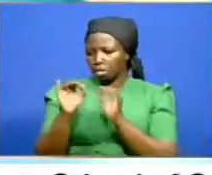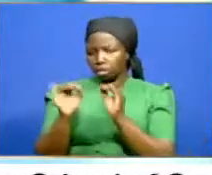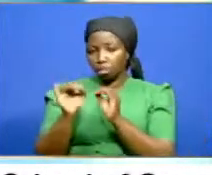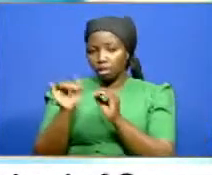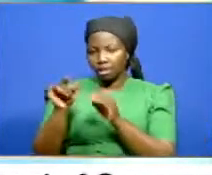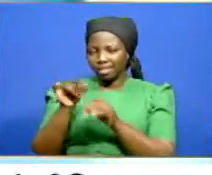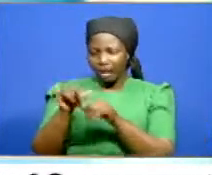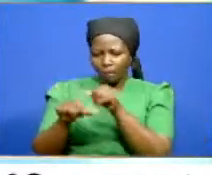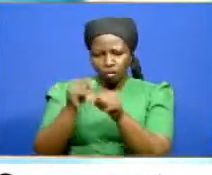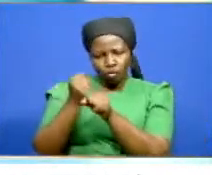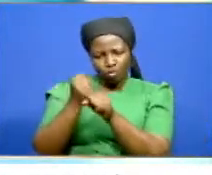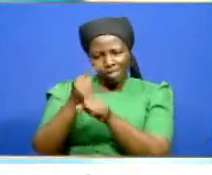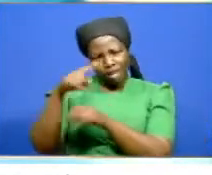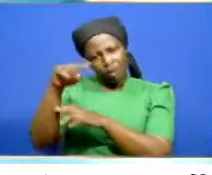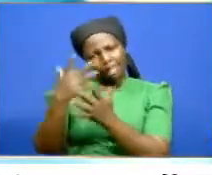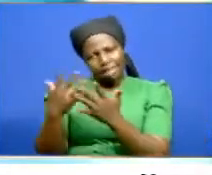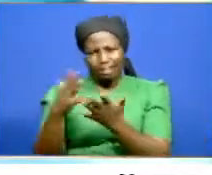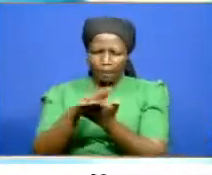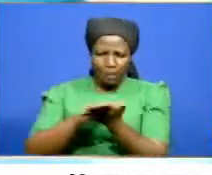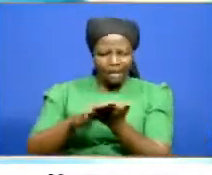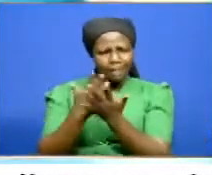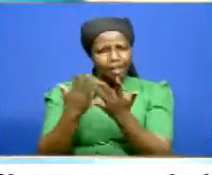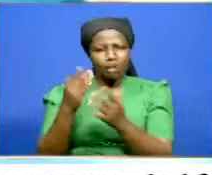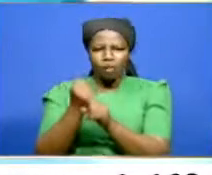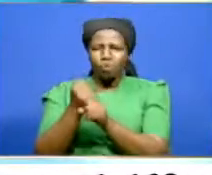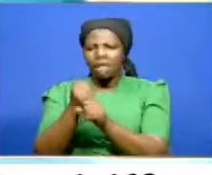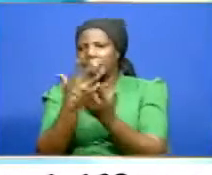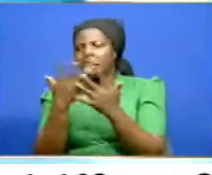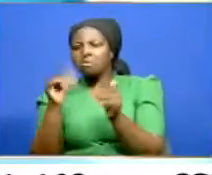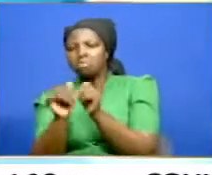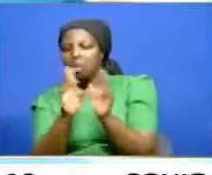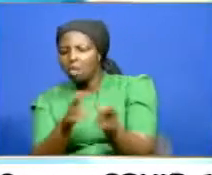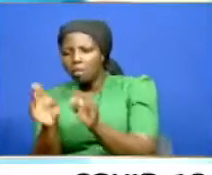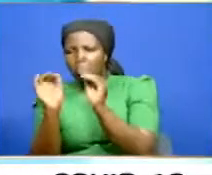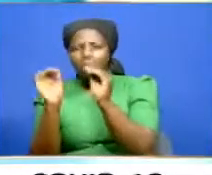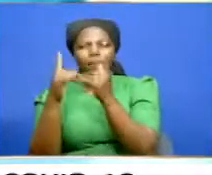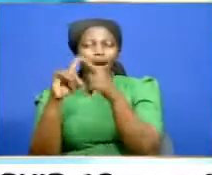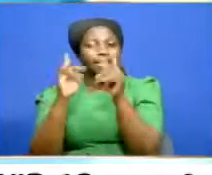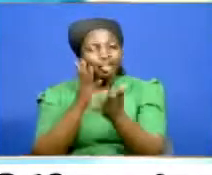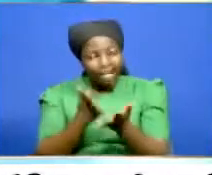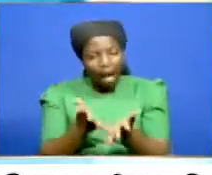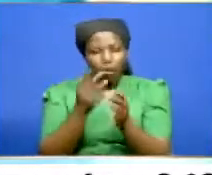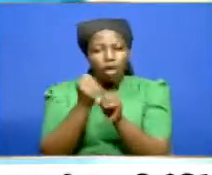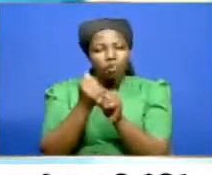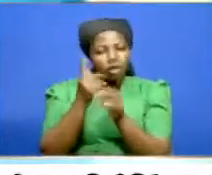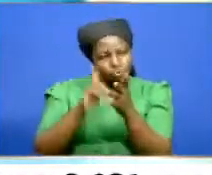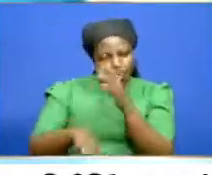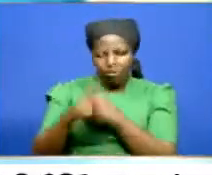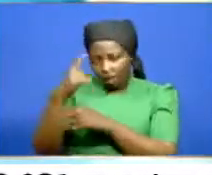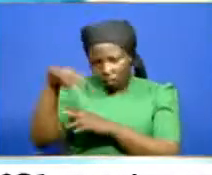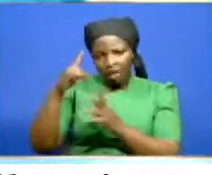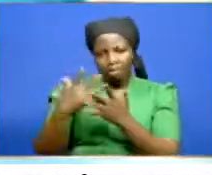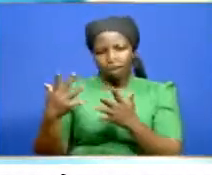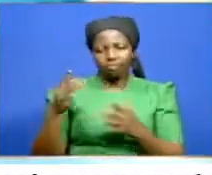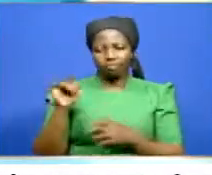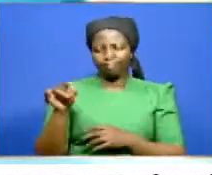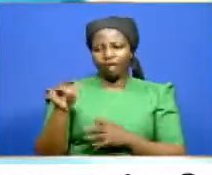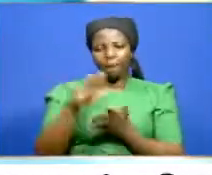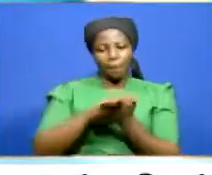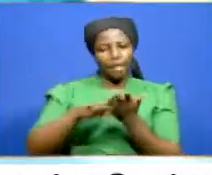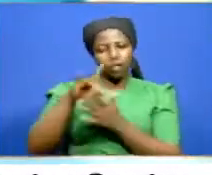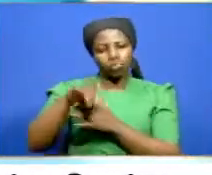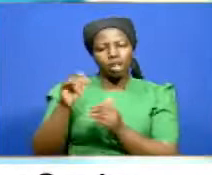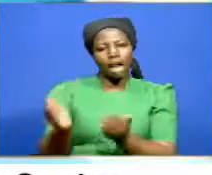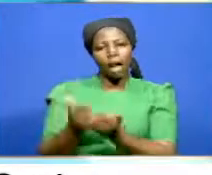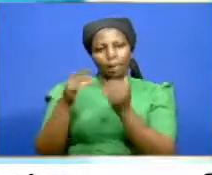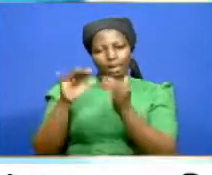doing the basics, doing the right things. You're not doing anything extraordinary. You're just doing the right things that actually are basic, that should be done, especially at the